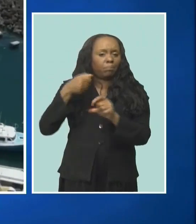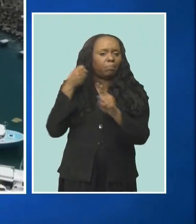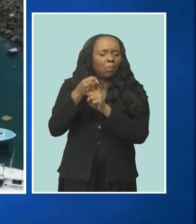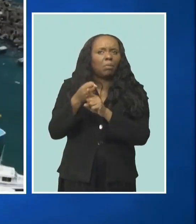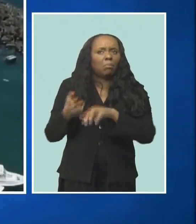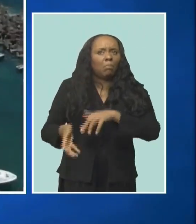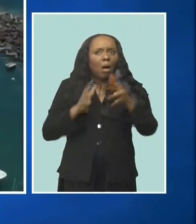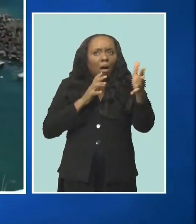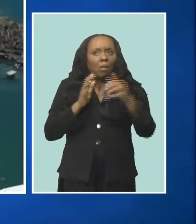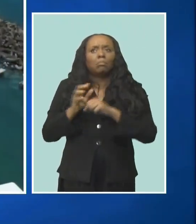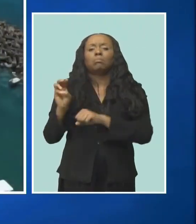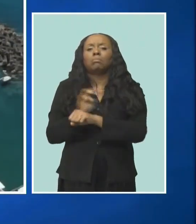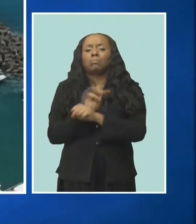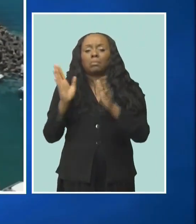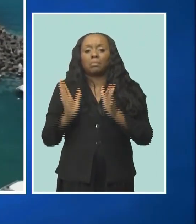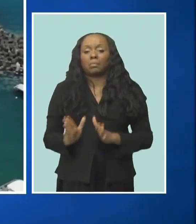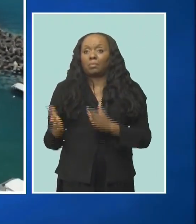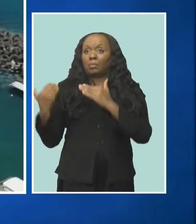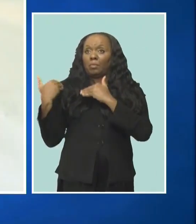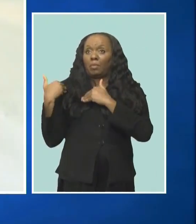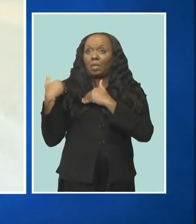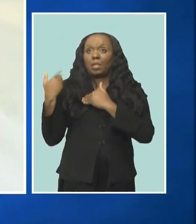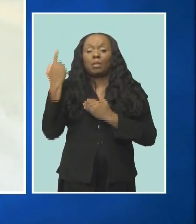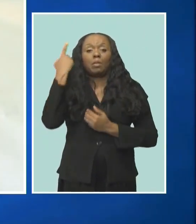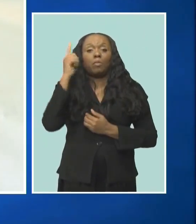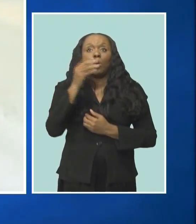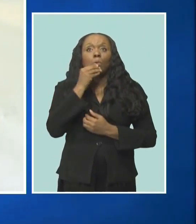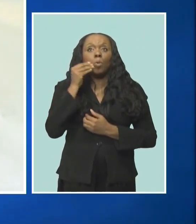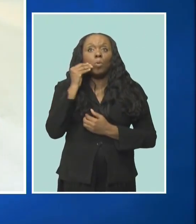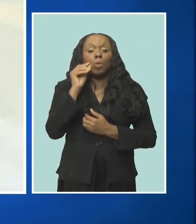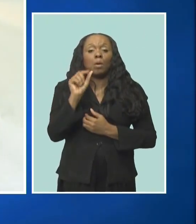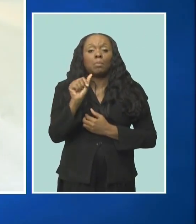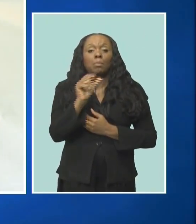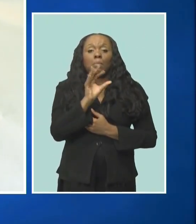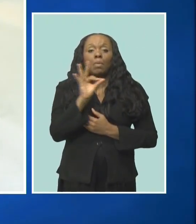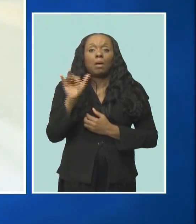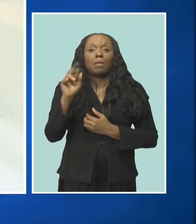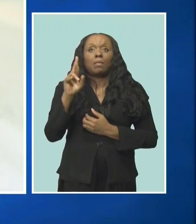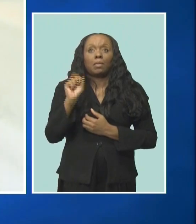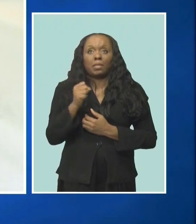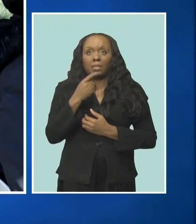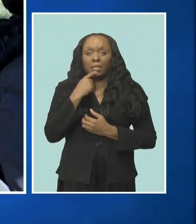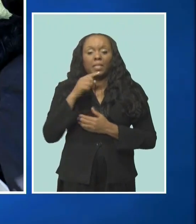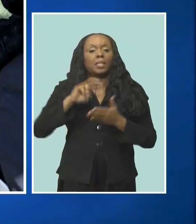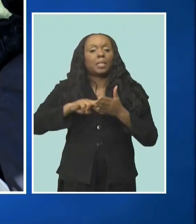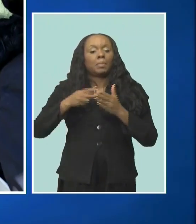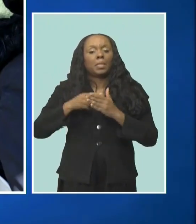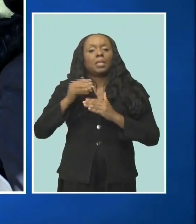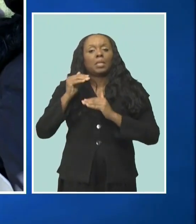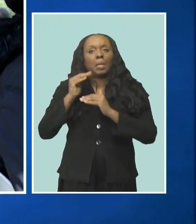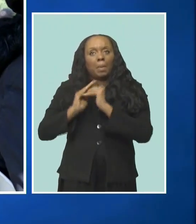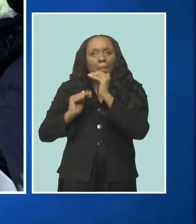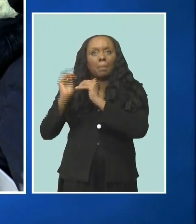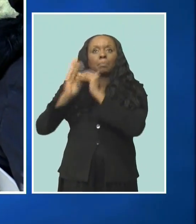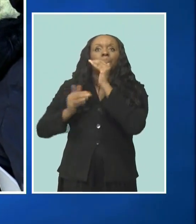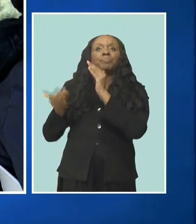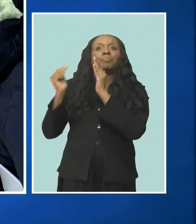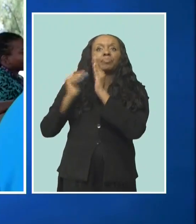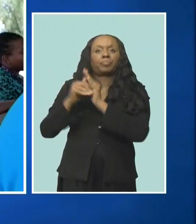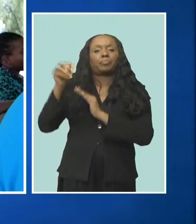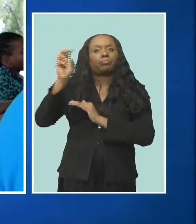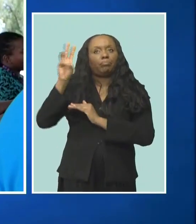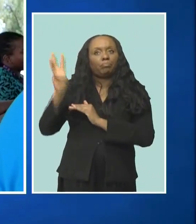of Home Affairs and Information Wilfred Abrams says recovery action requires rebuilding infrastructure, climate adaptation,